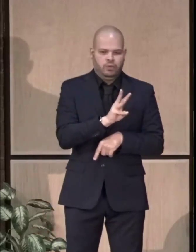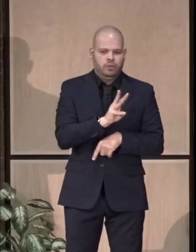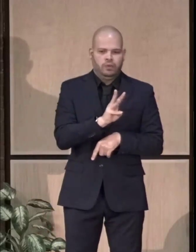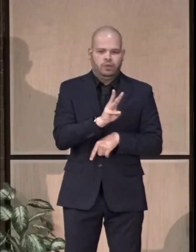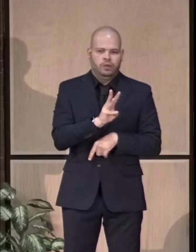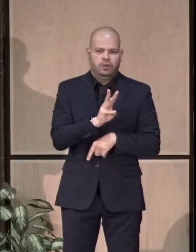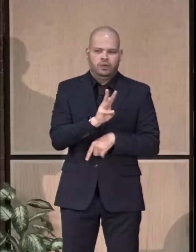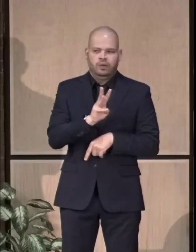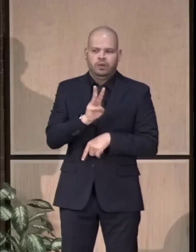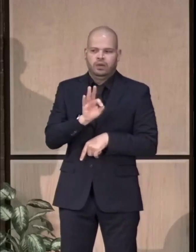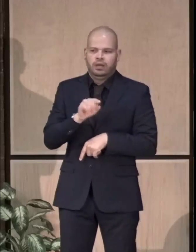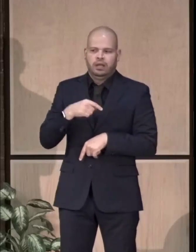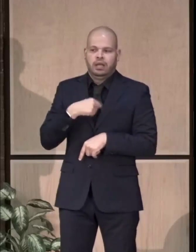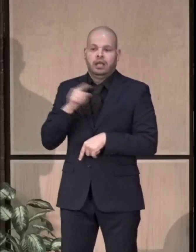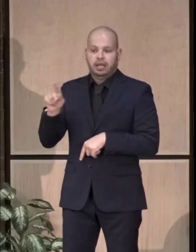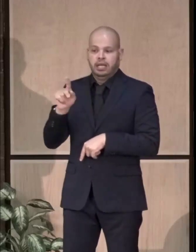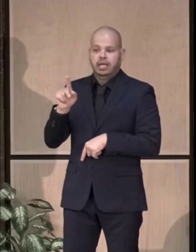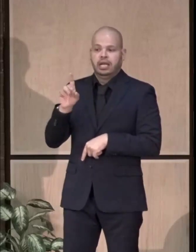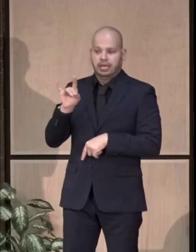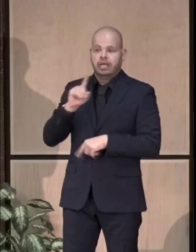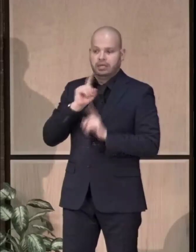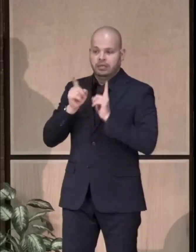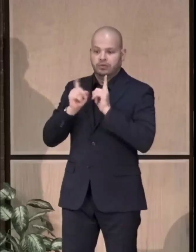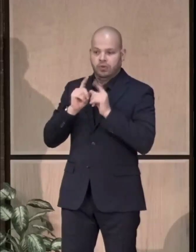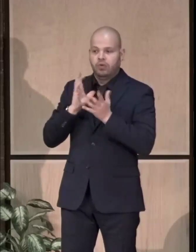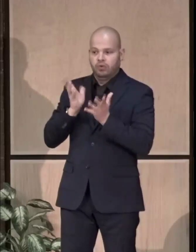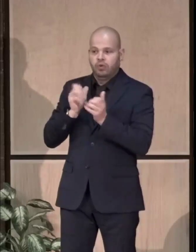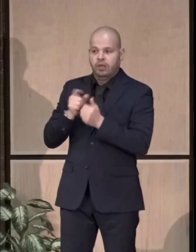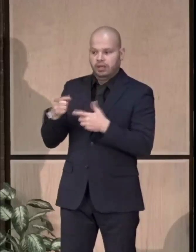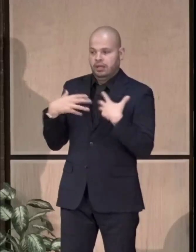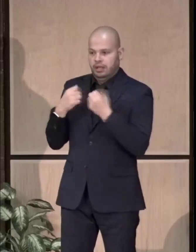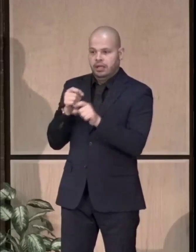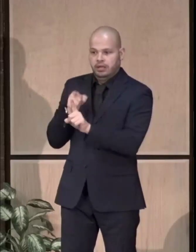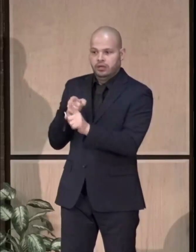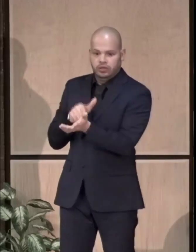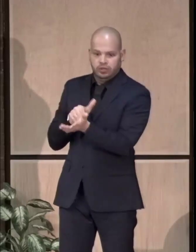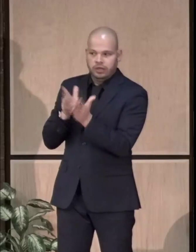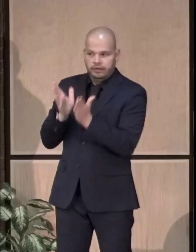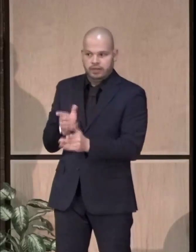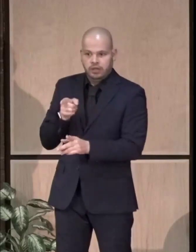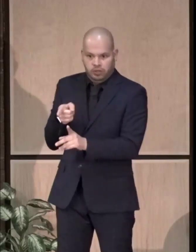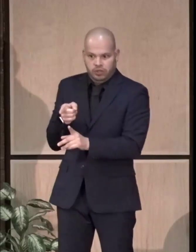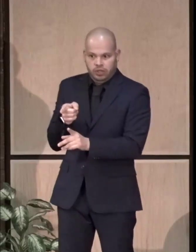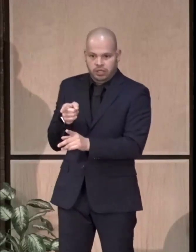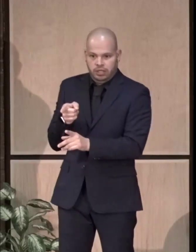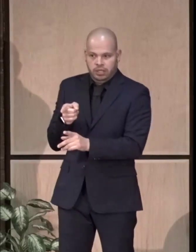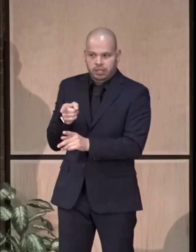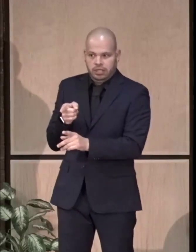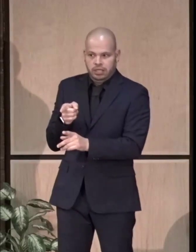with the behavioral health provider listed. Okay, so this was filled out while he was at Keller?